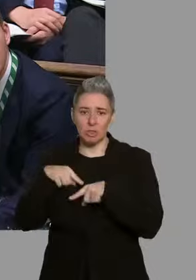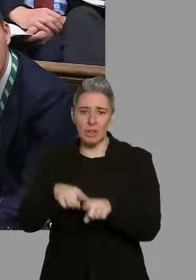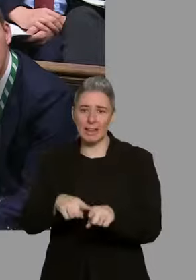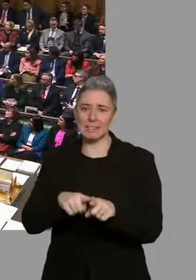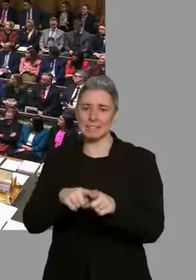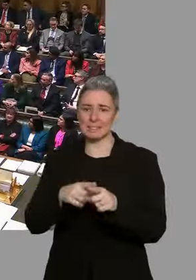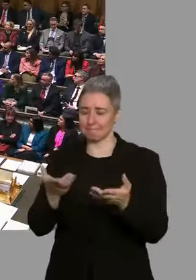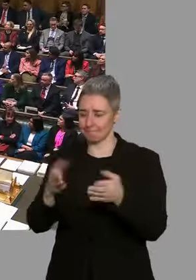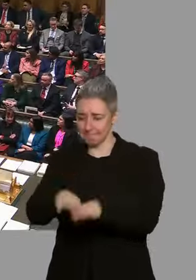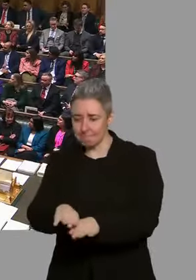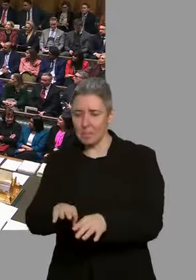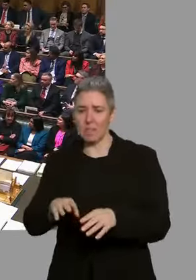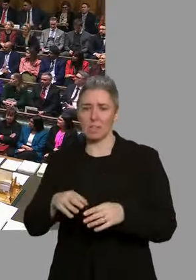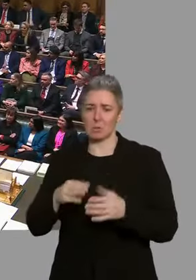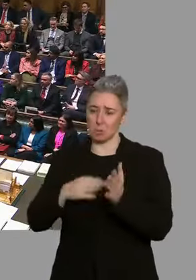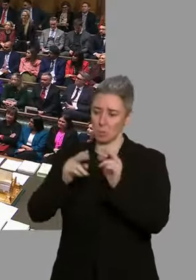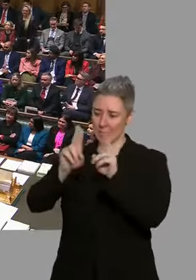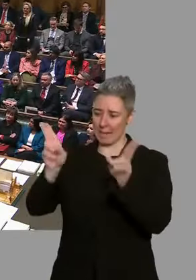and theatre?